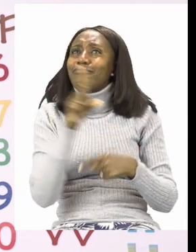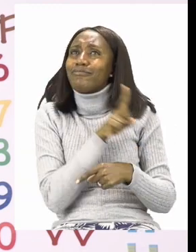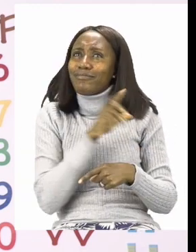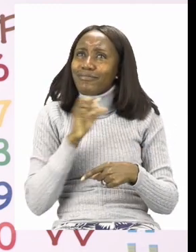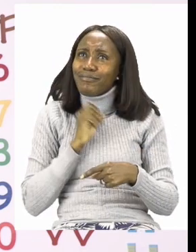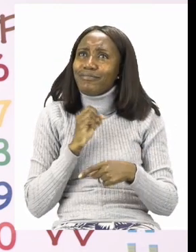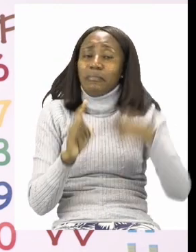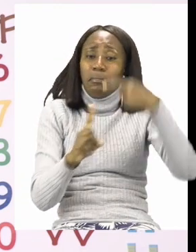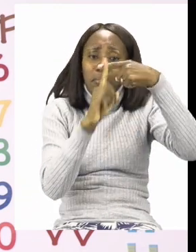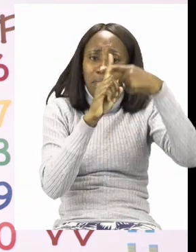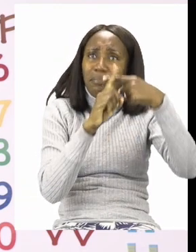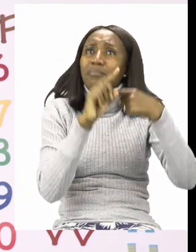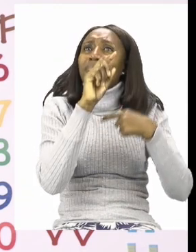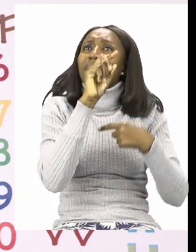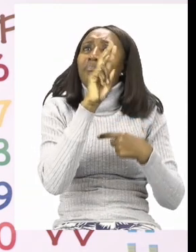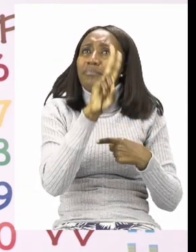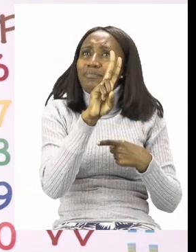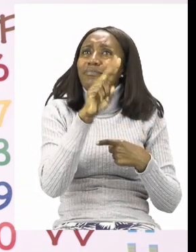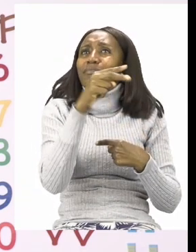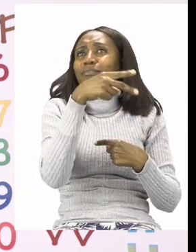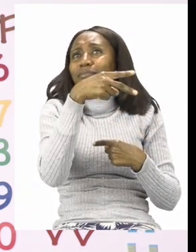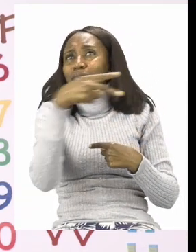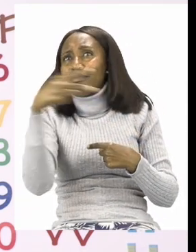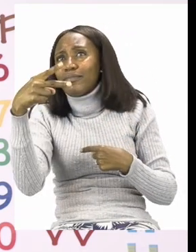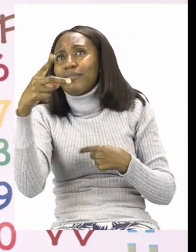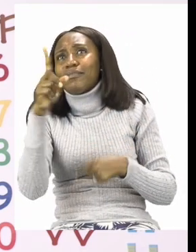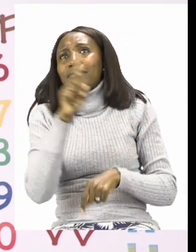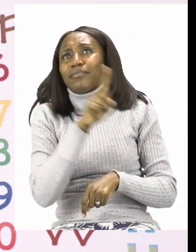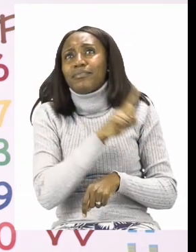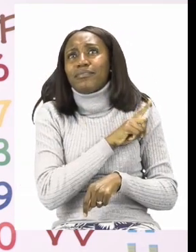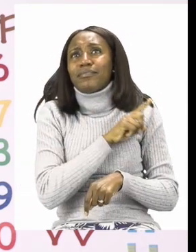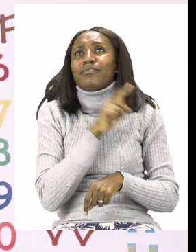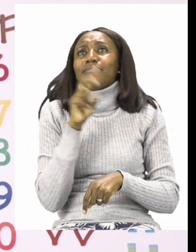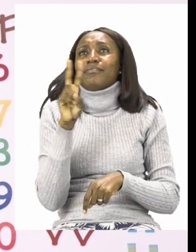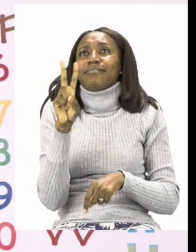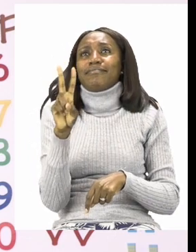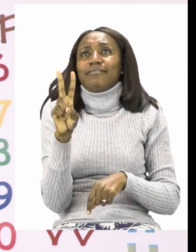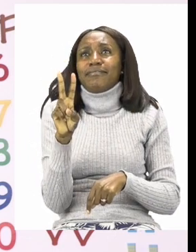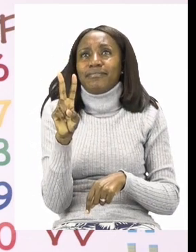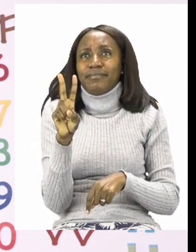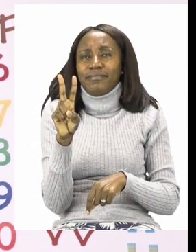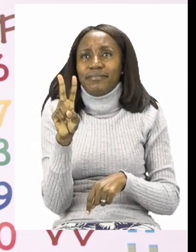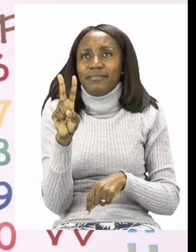10, plus 2 is equal to